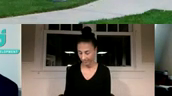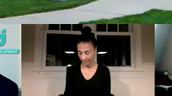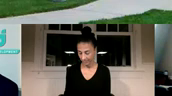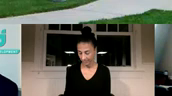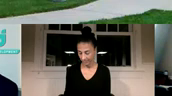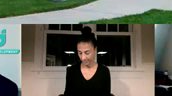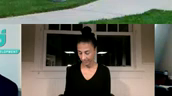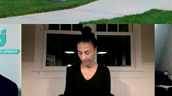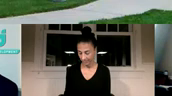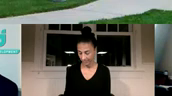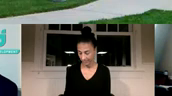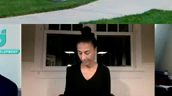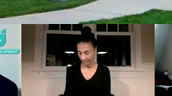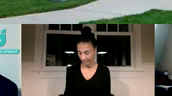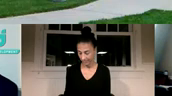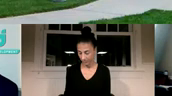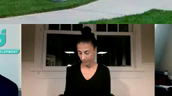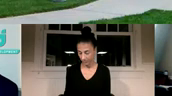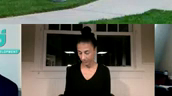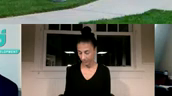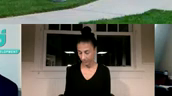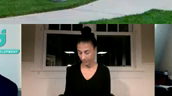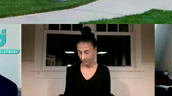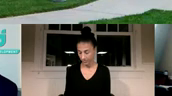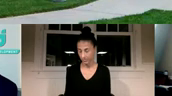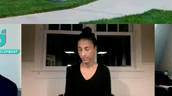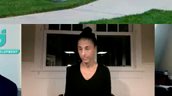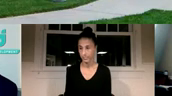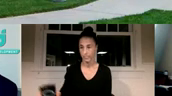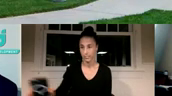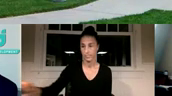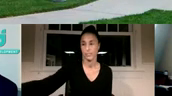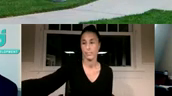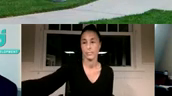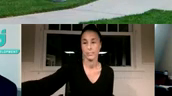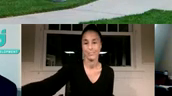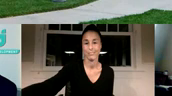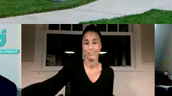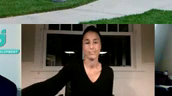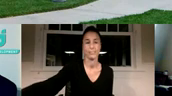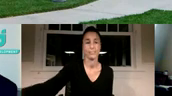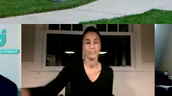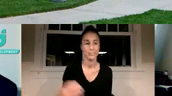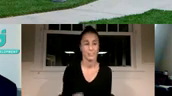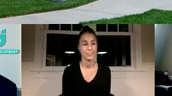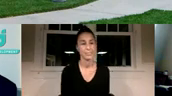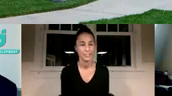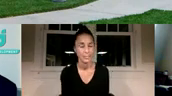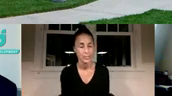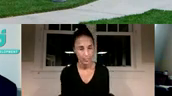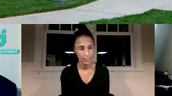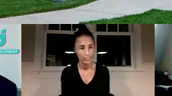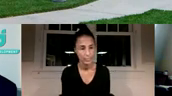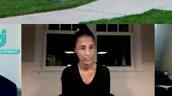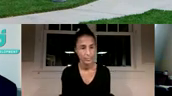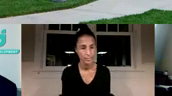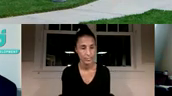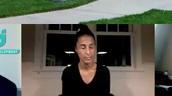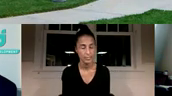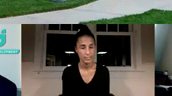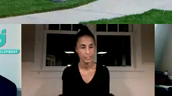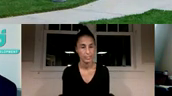design. And as part of that, reached out through this SSPA amendment process. So we'll walk you through some ideas